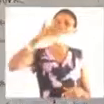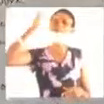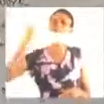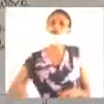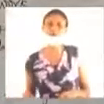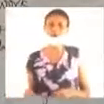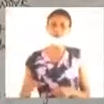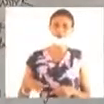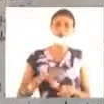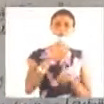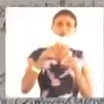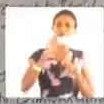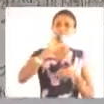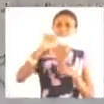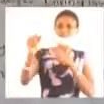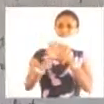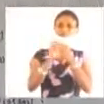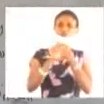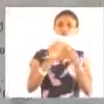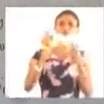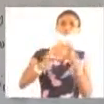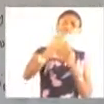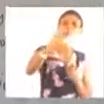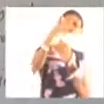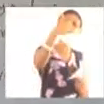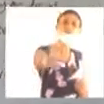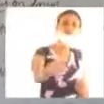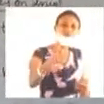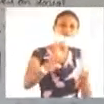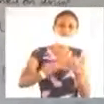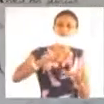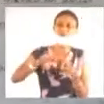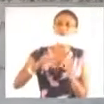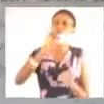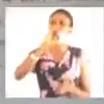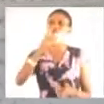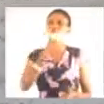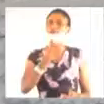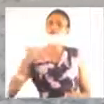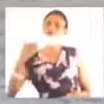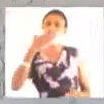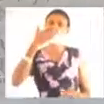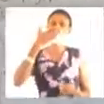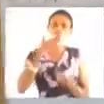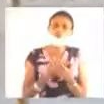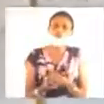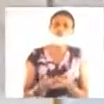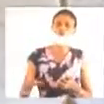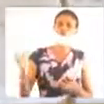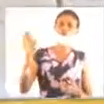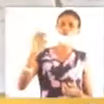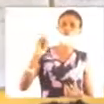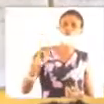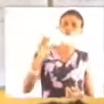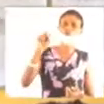Taking a risk is not bad. But when you take a risk that is dangerous to yourself or to others, is where we have issue